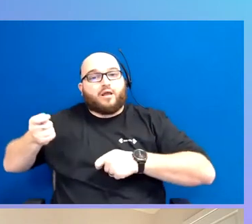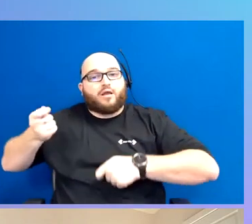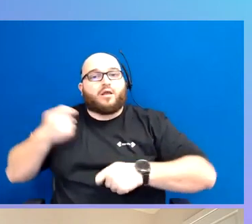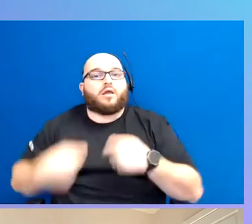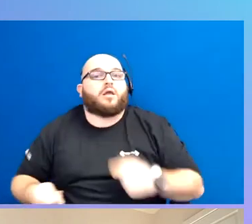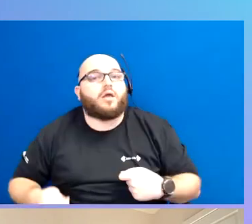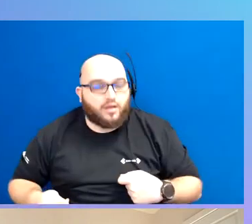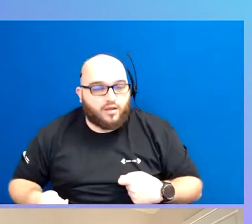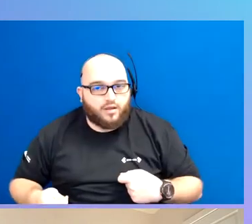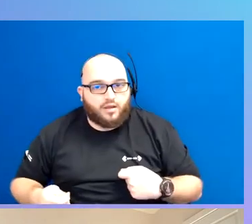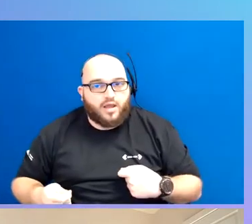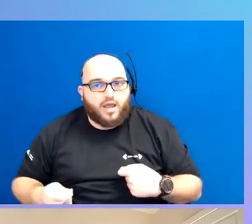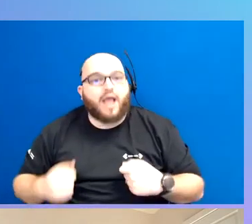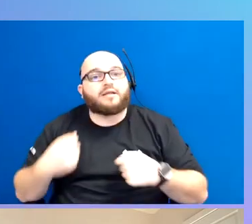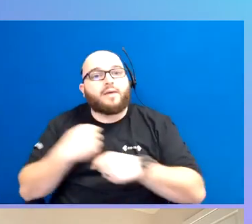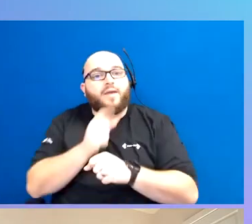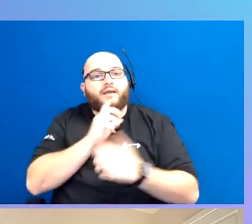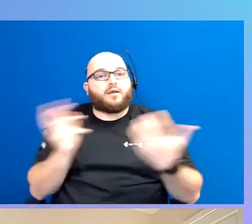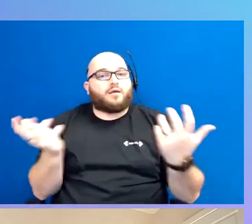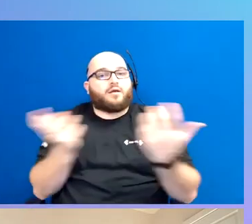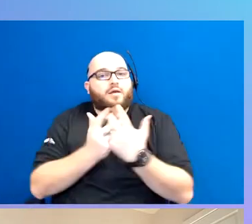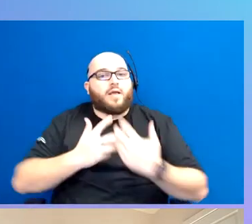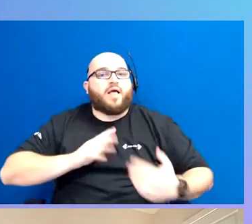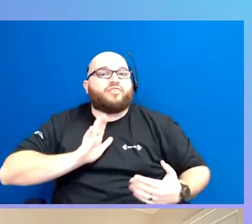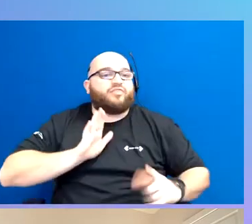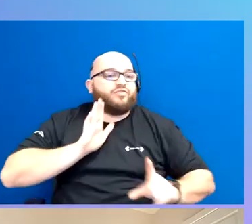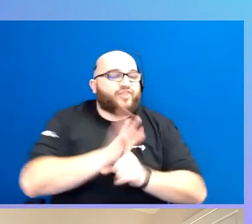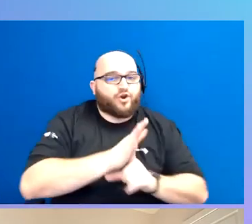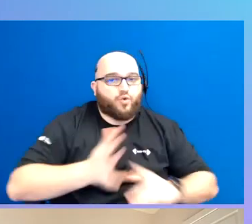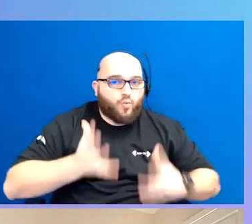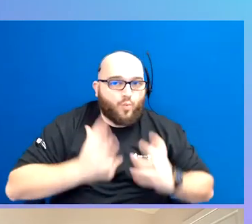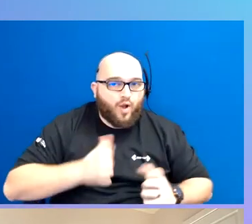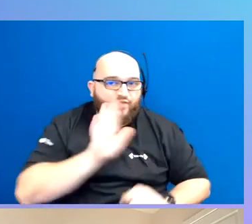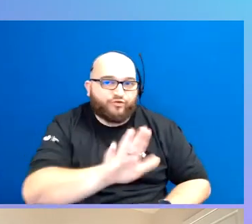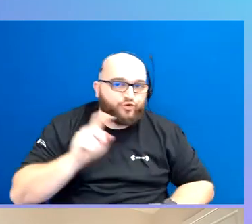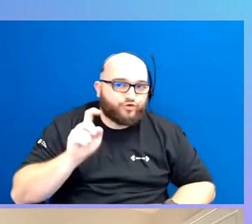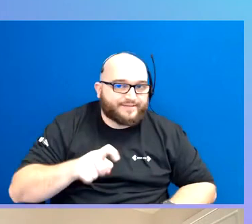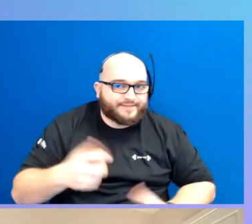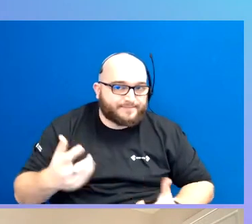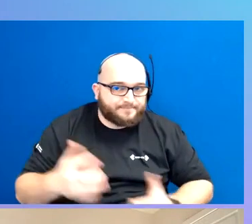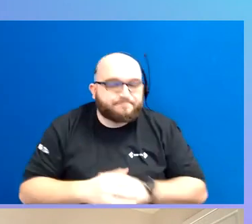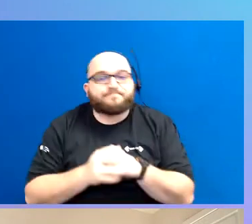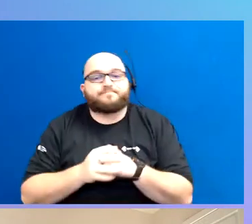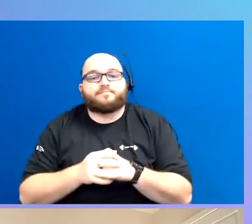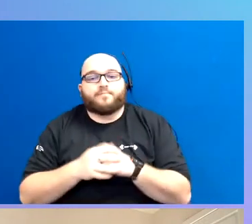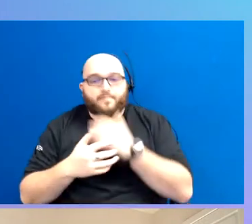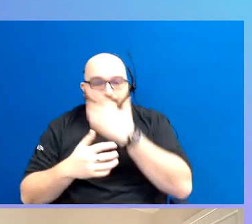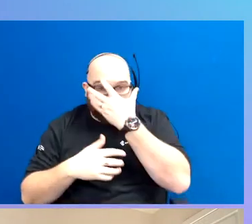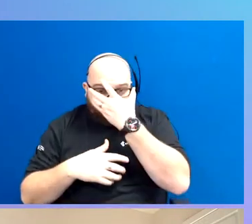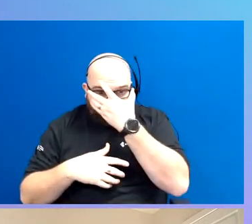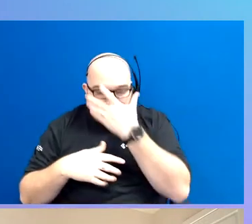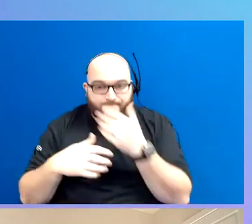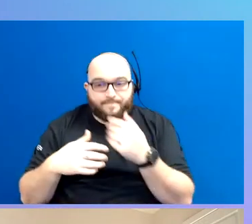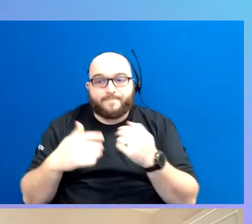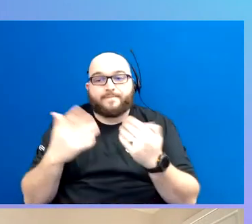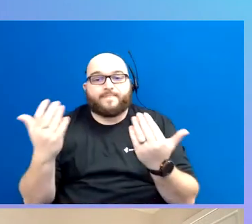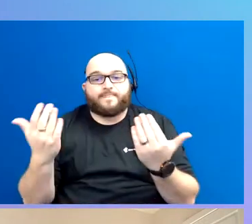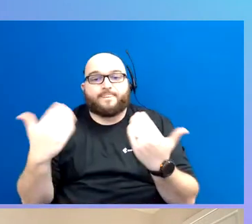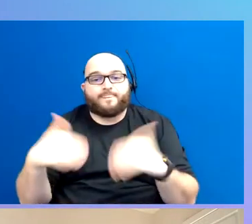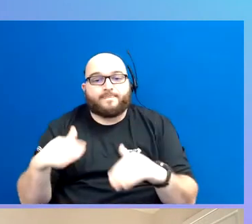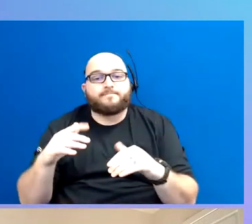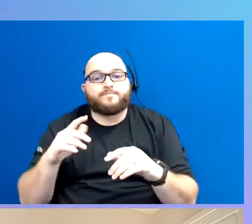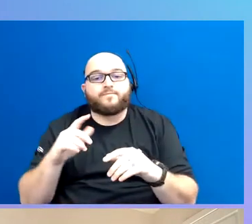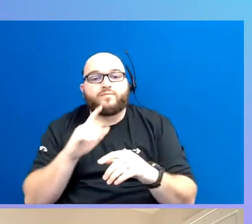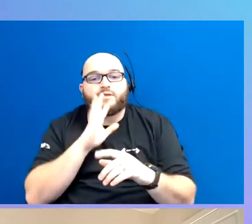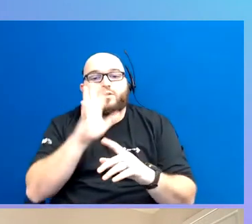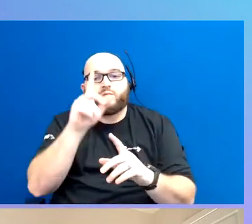element into a different position. All right. With that being said, let's move on